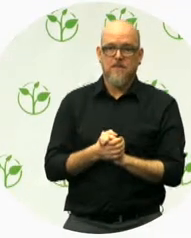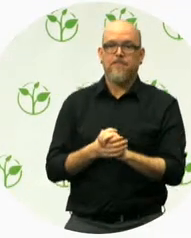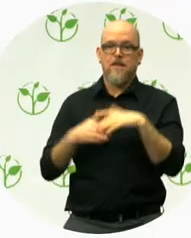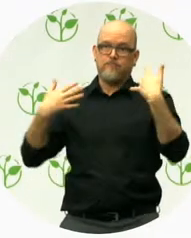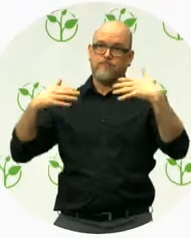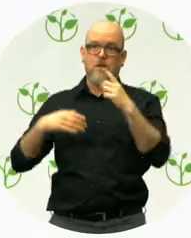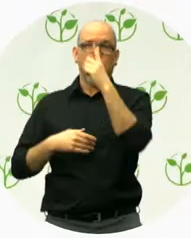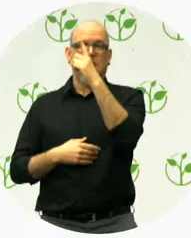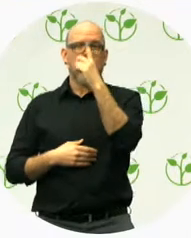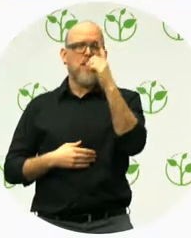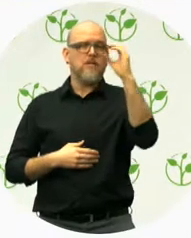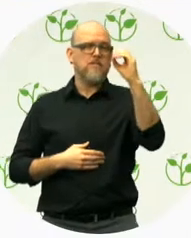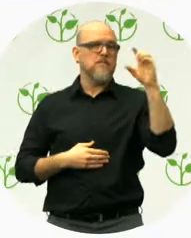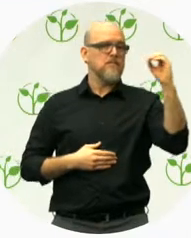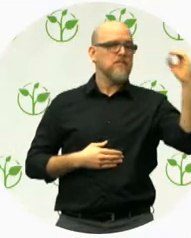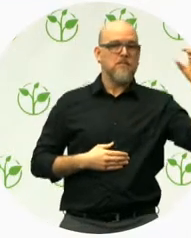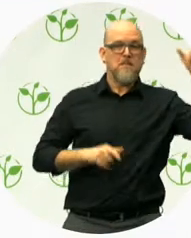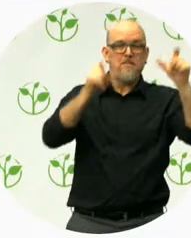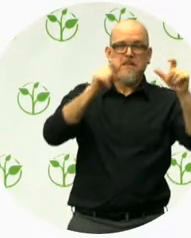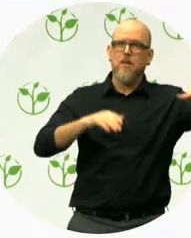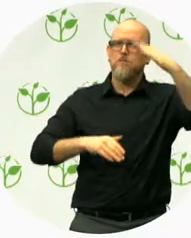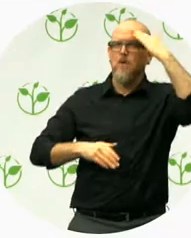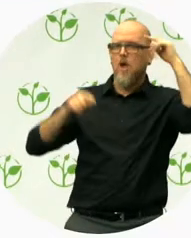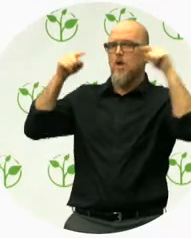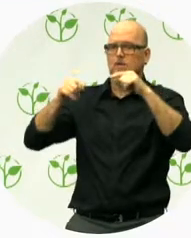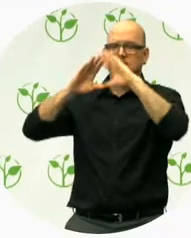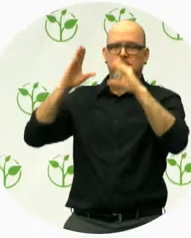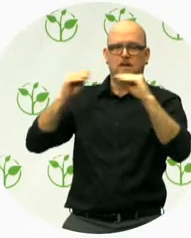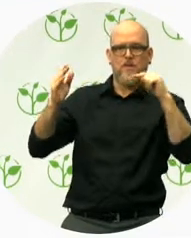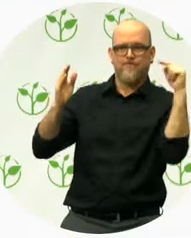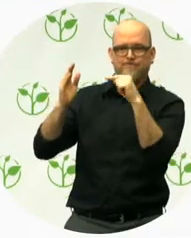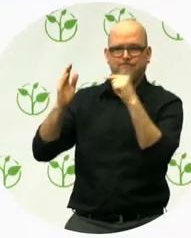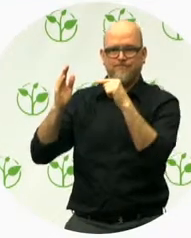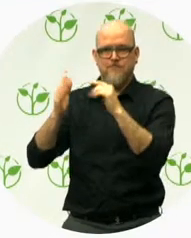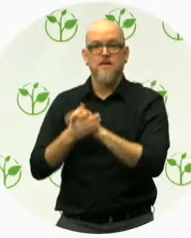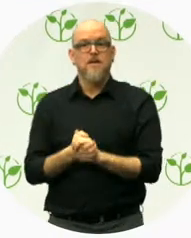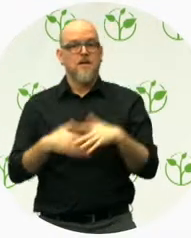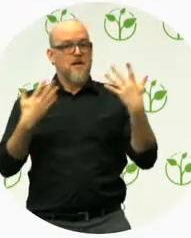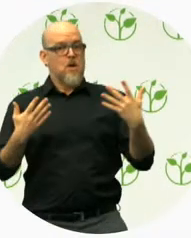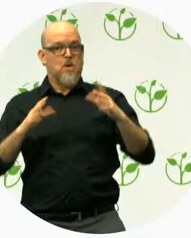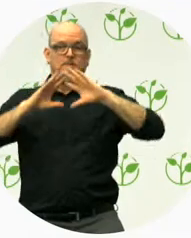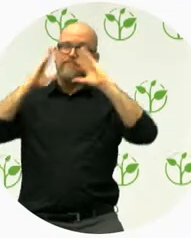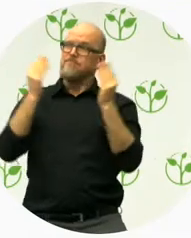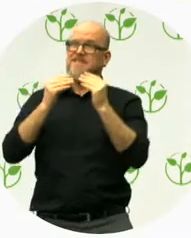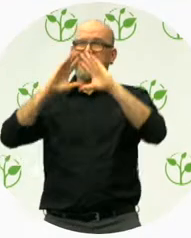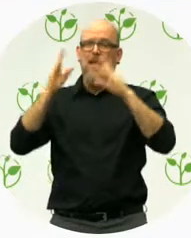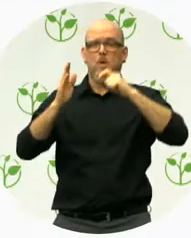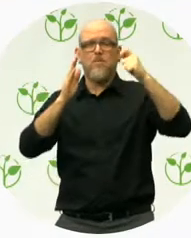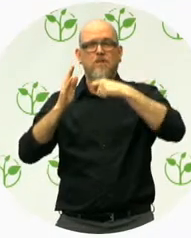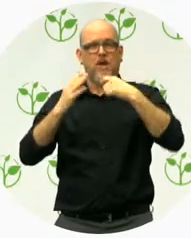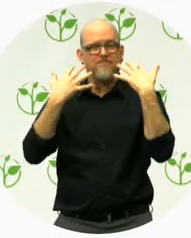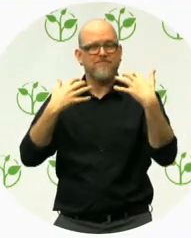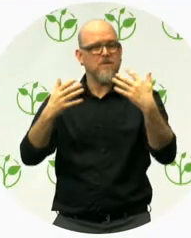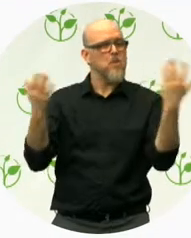this community. And this is what the Zero Project Conference is all about.